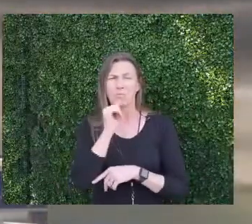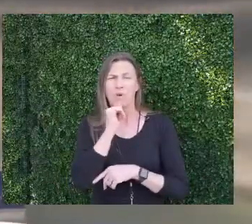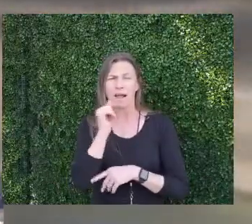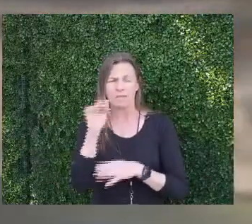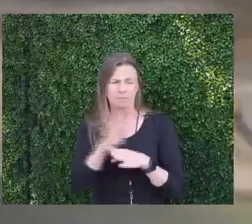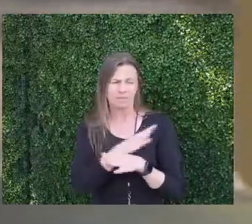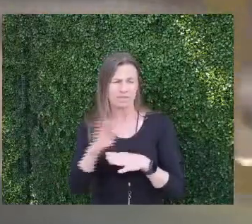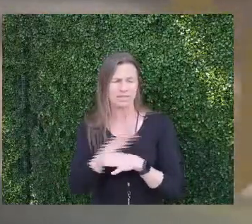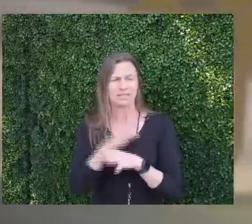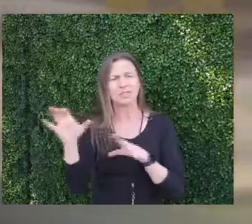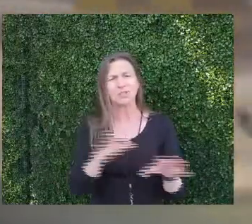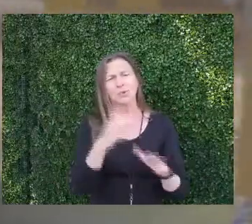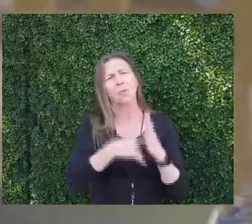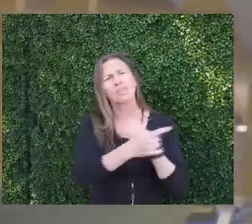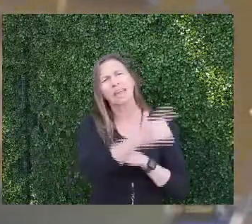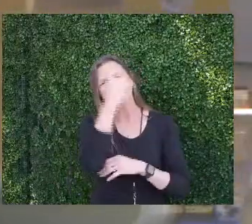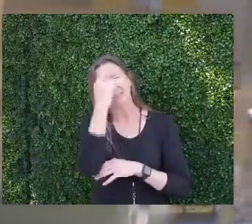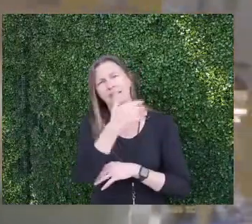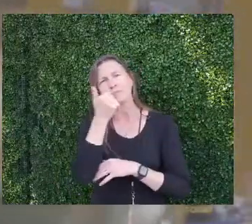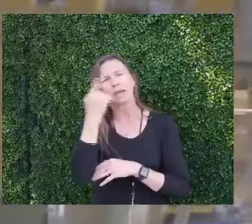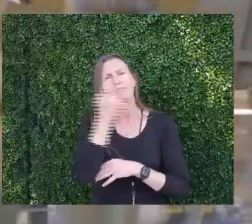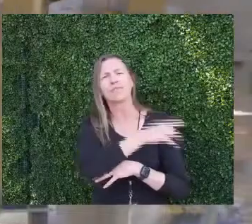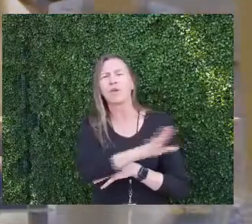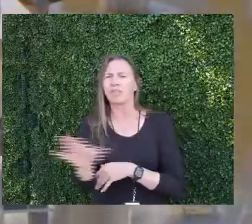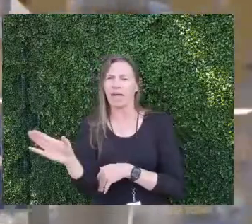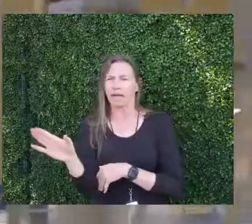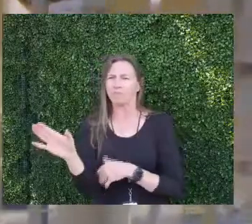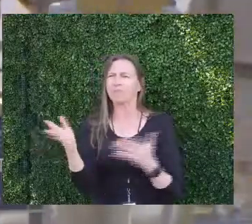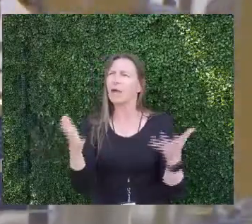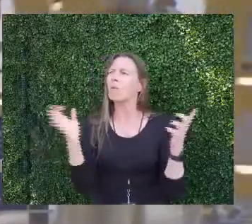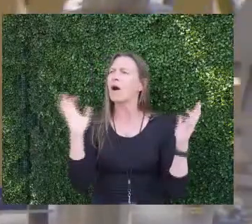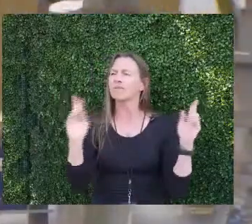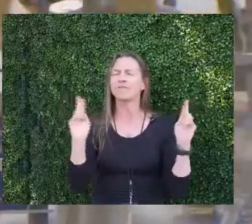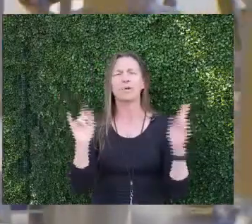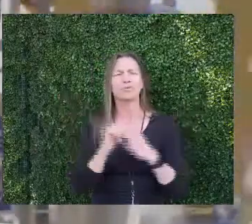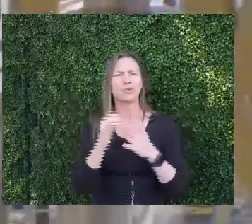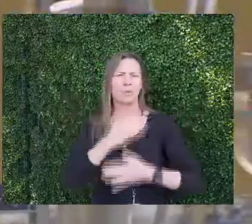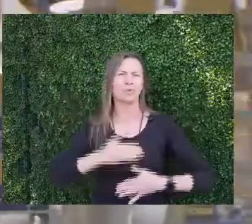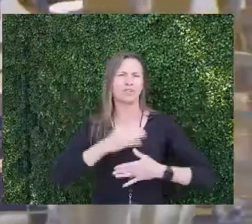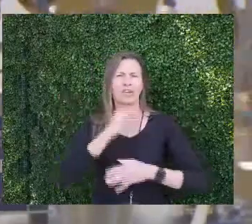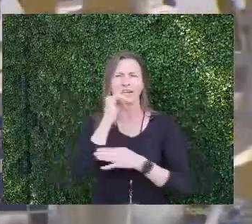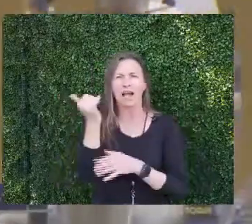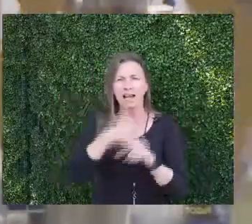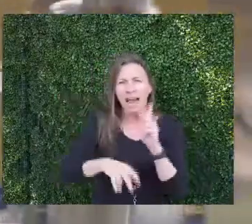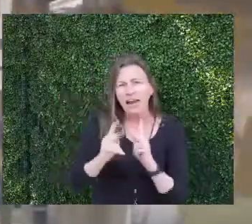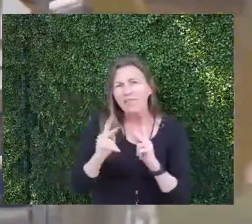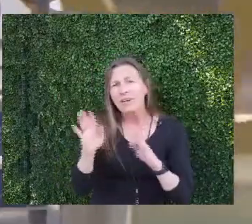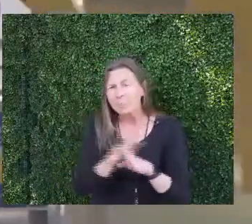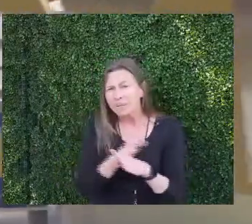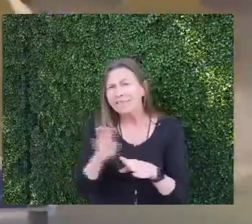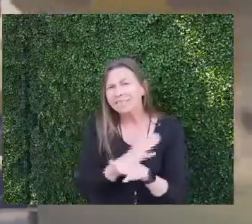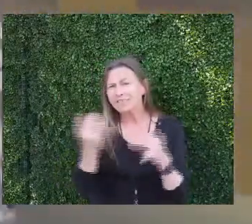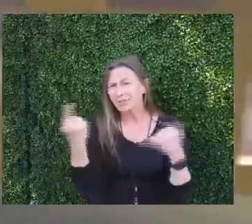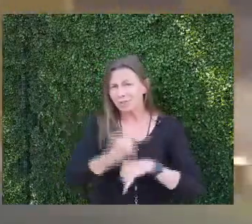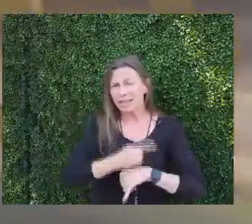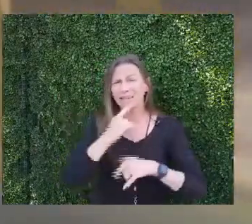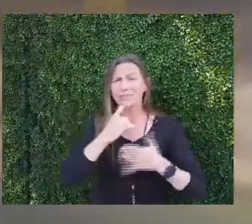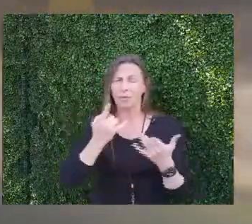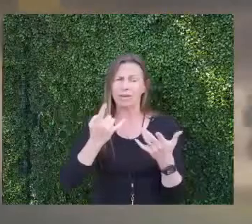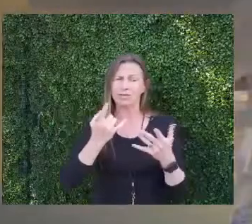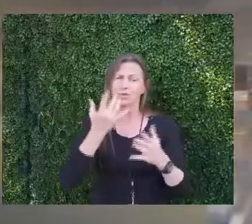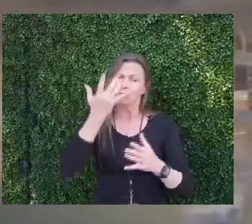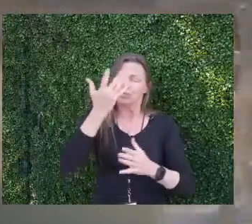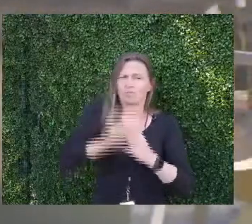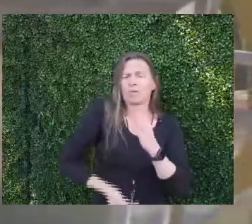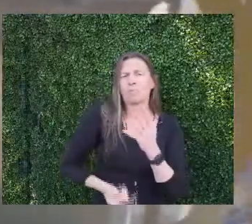best for them. And so I want folks to appreciate not every business today is going to remove the masking requirements. Business have the